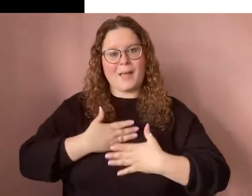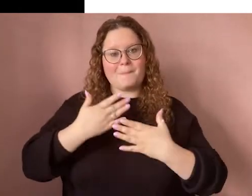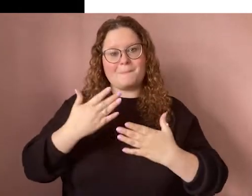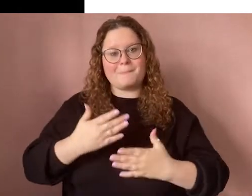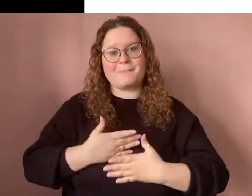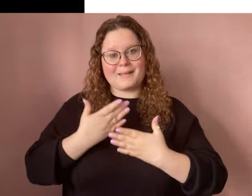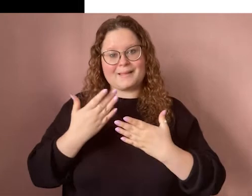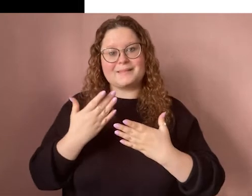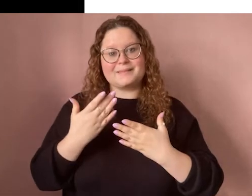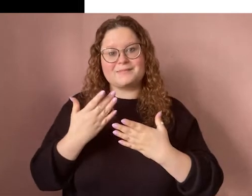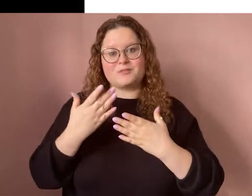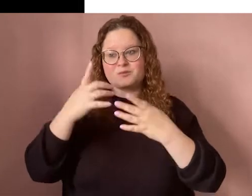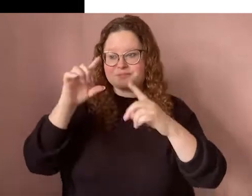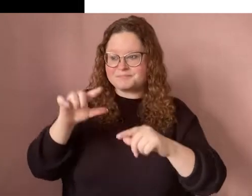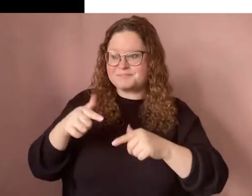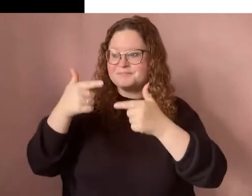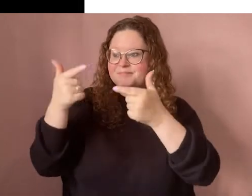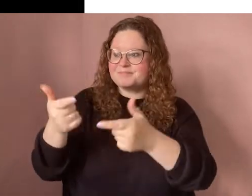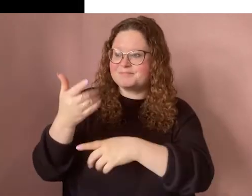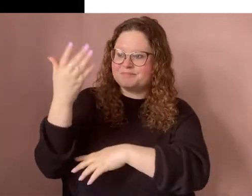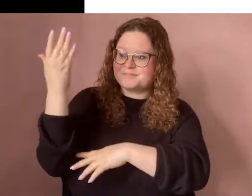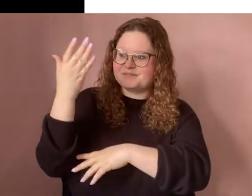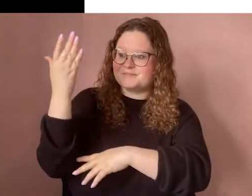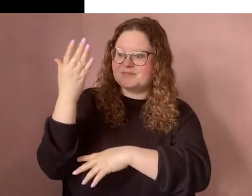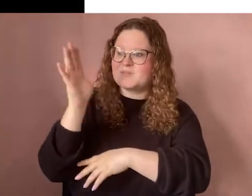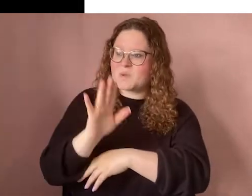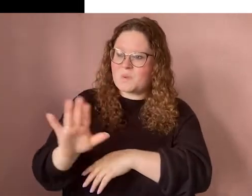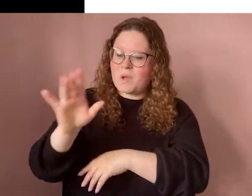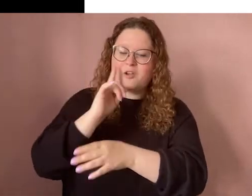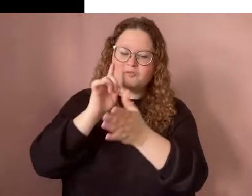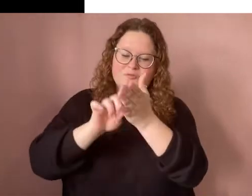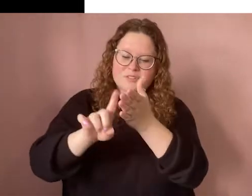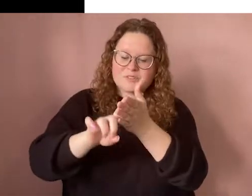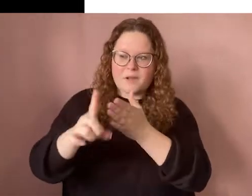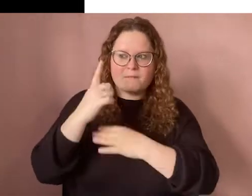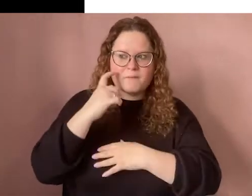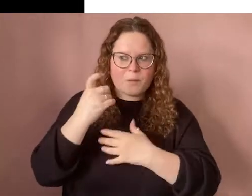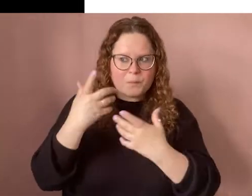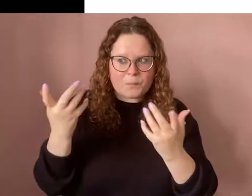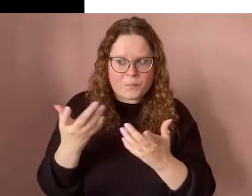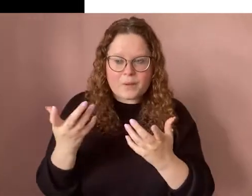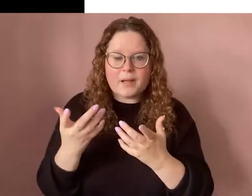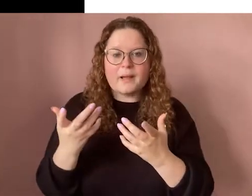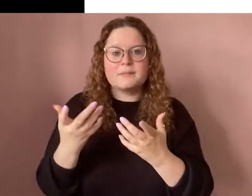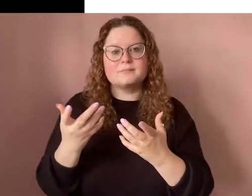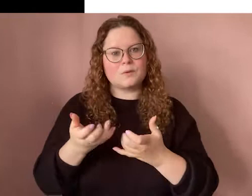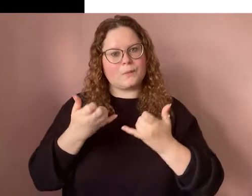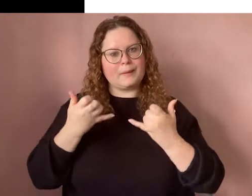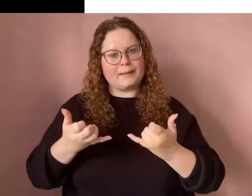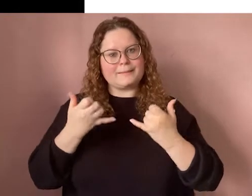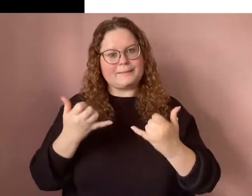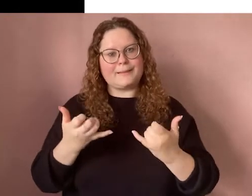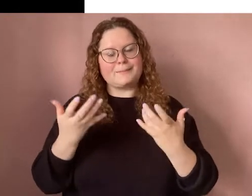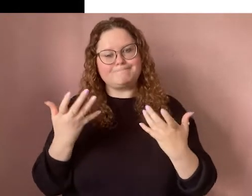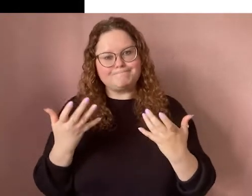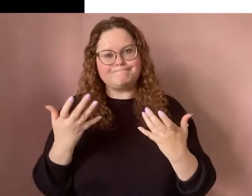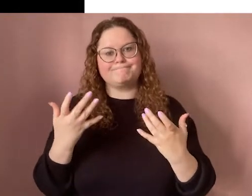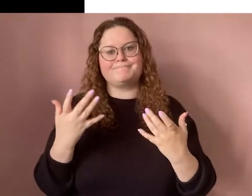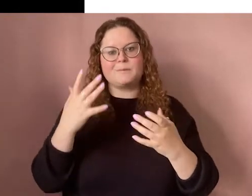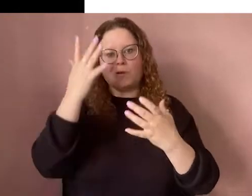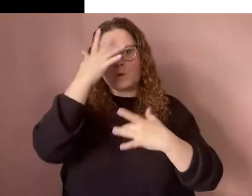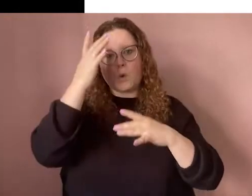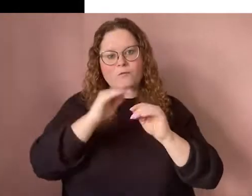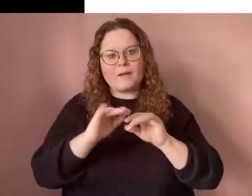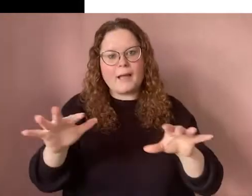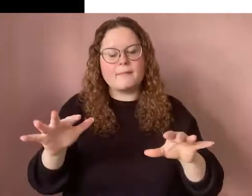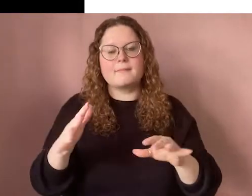us an overview of what you've discovered in this research, your overview, the fact that we are in this unusual time. I know that you're going to be